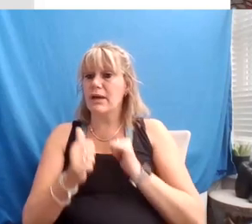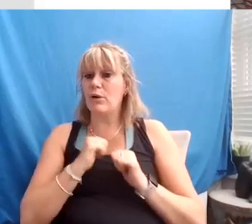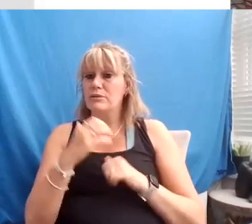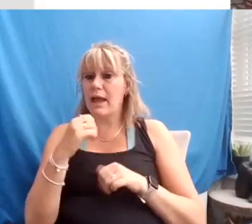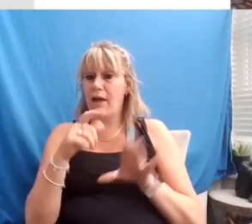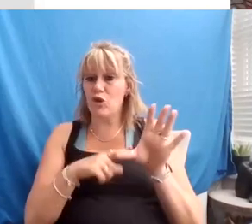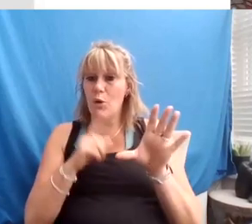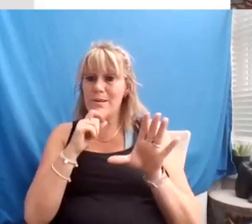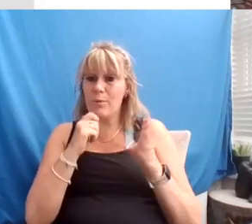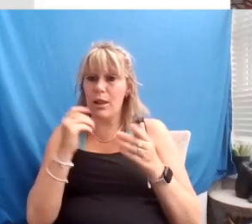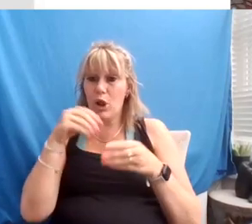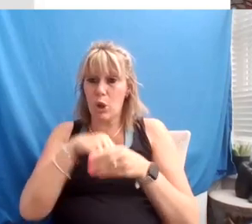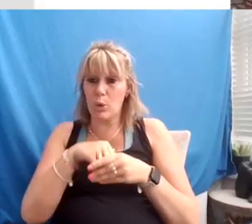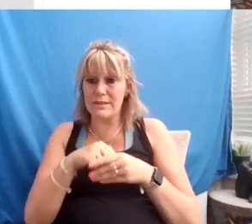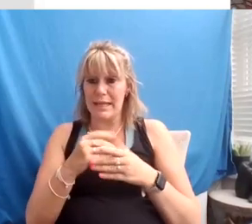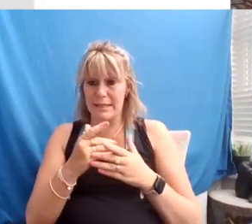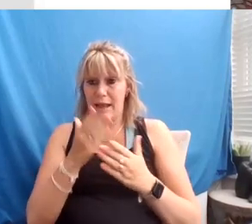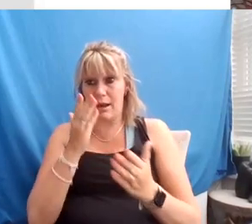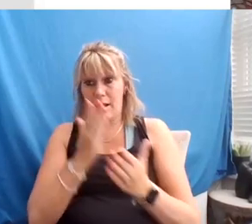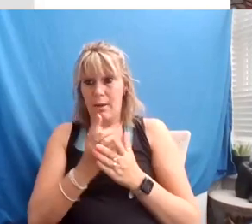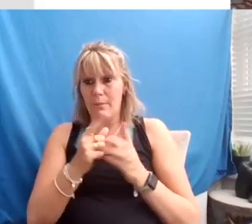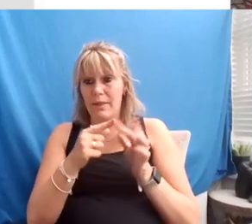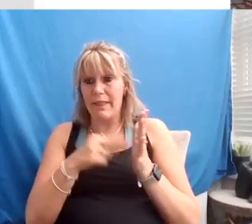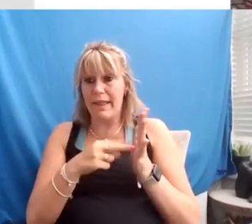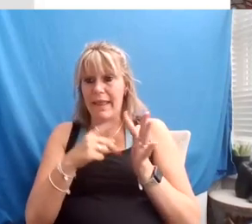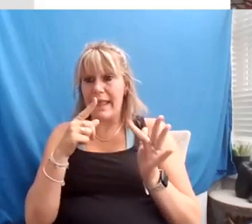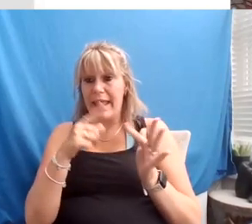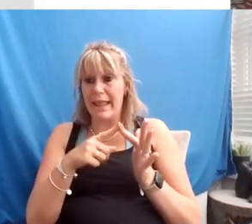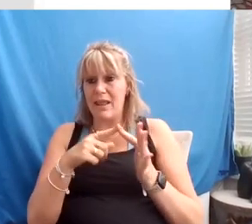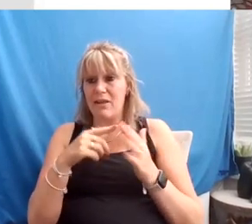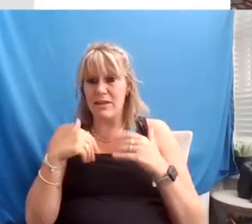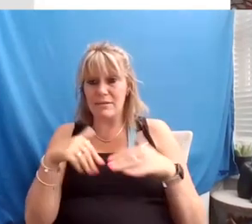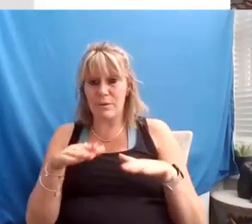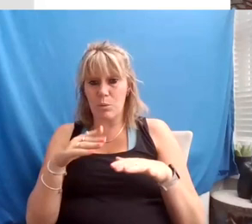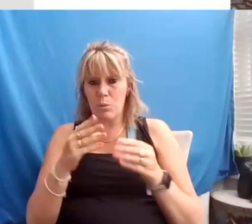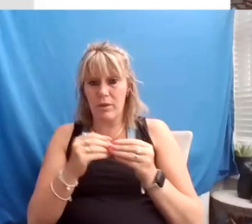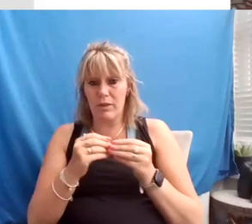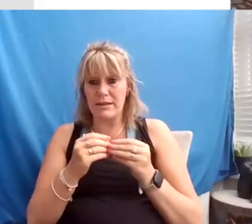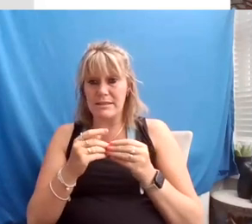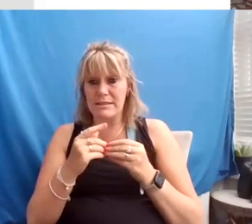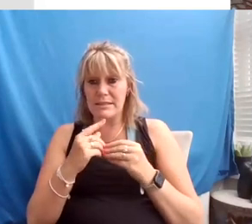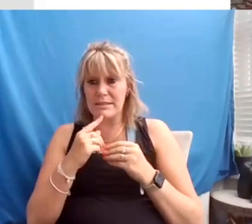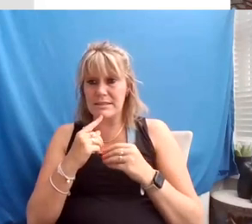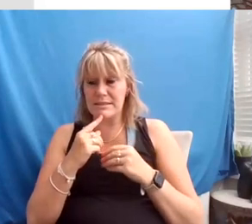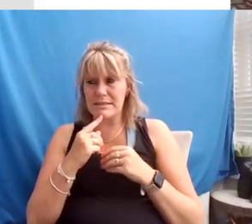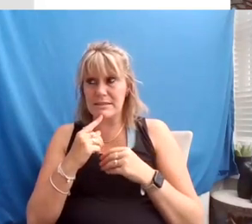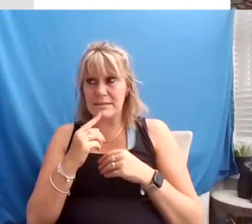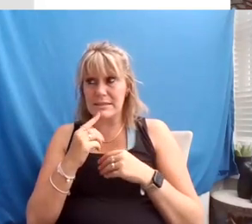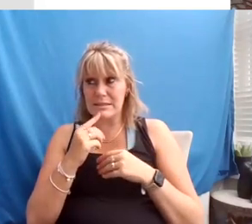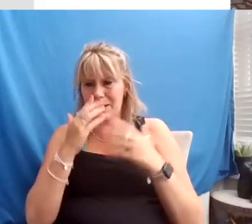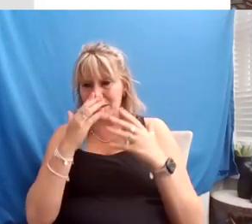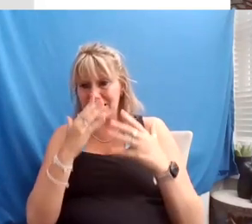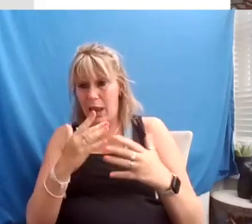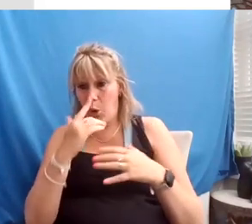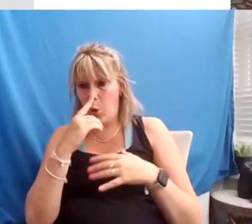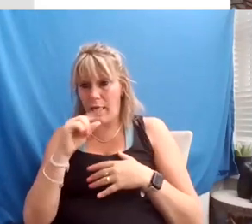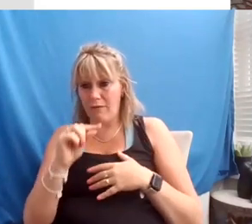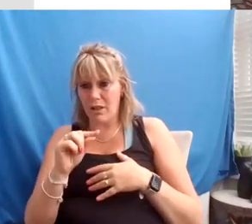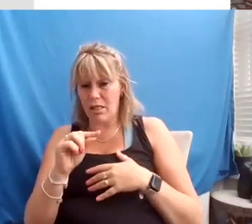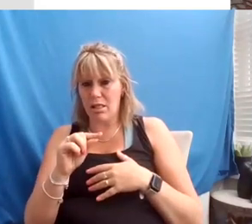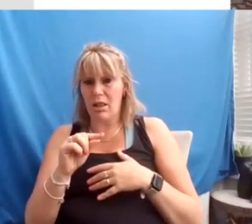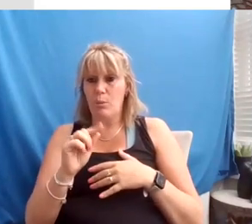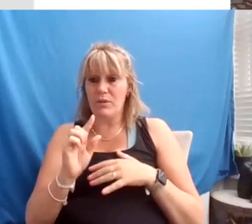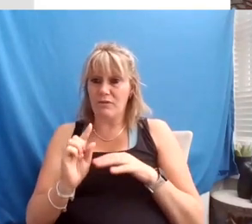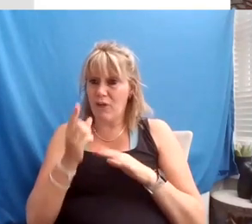and including young people like Eve, who've been with us since she was indeed probably about 10 or 11 in the